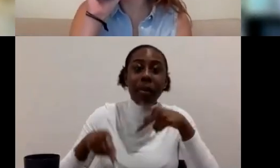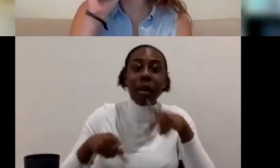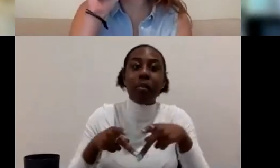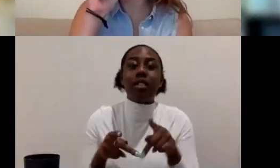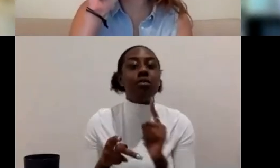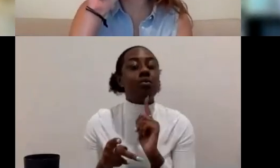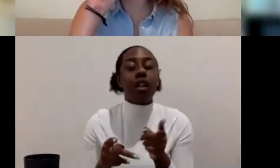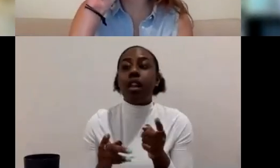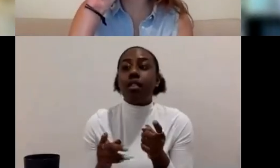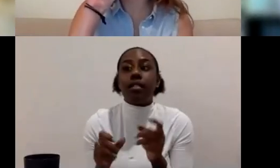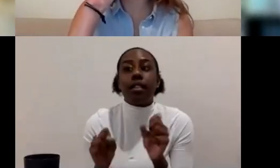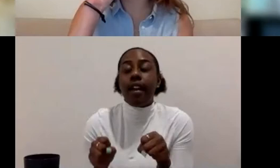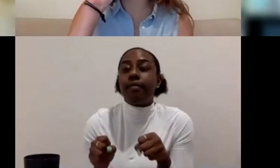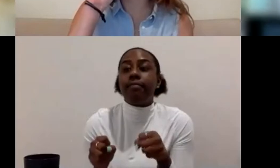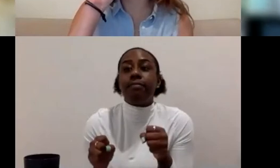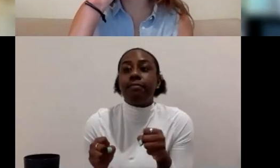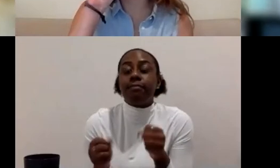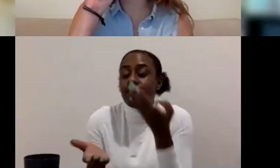know so well today.